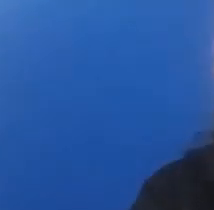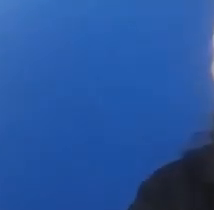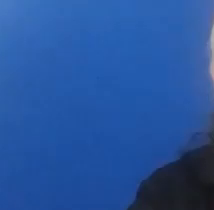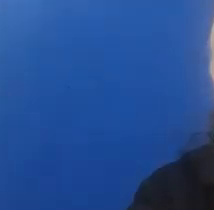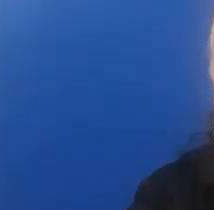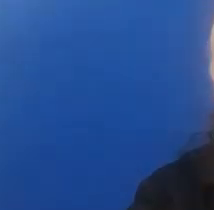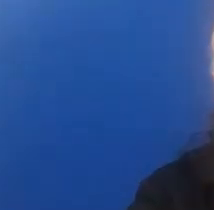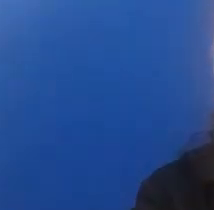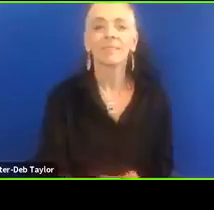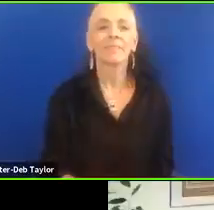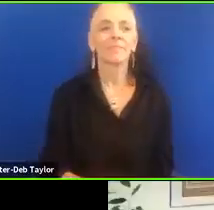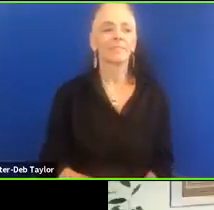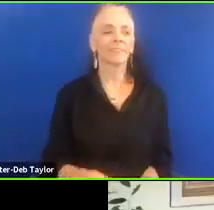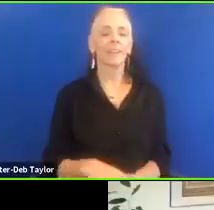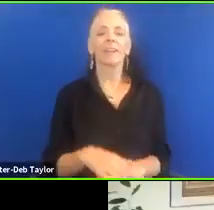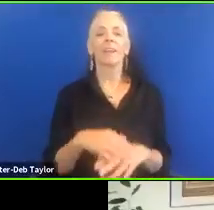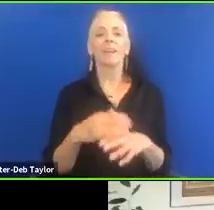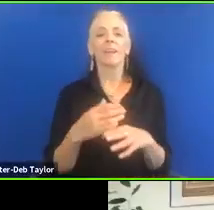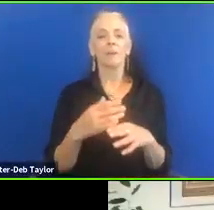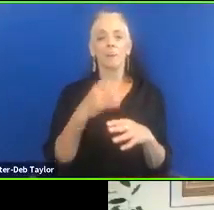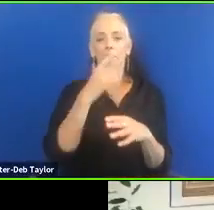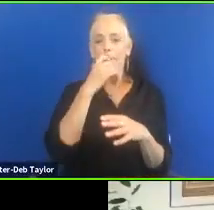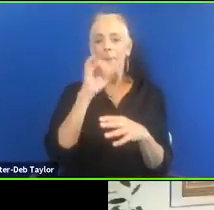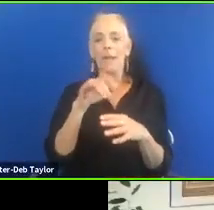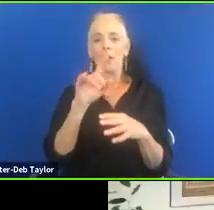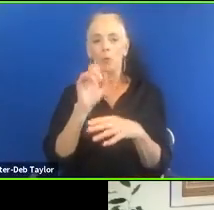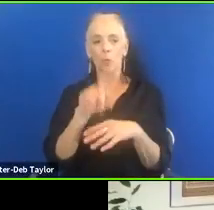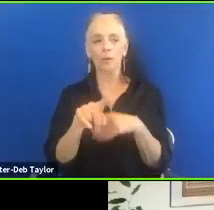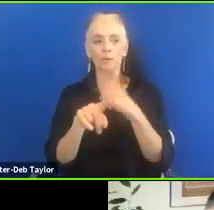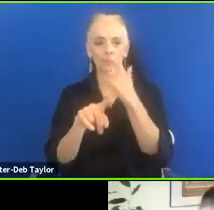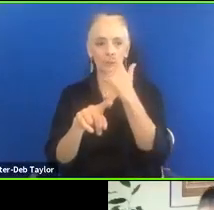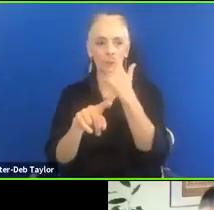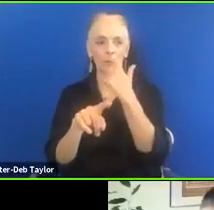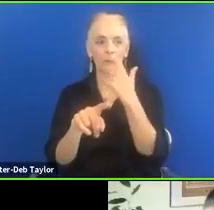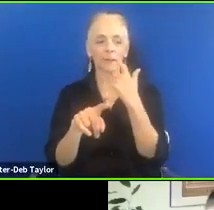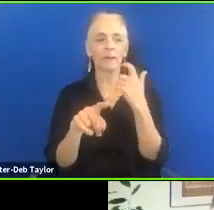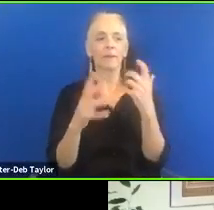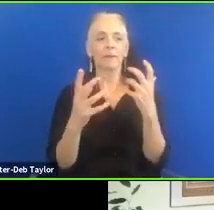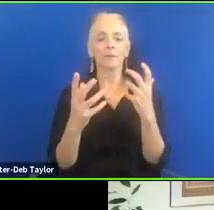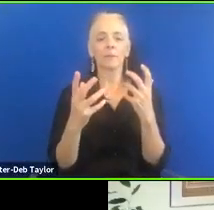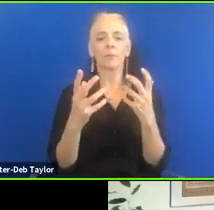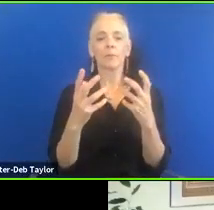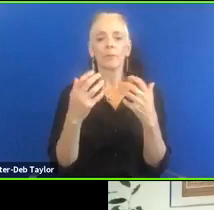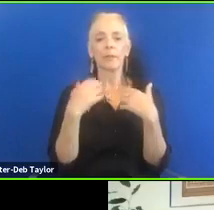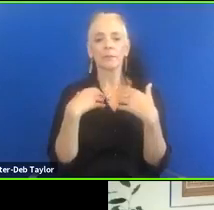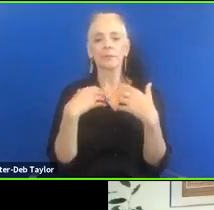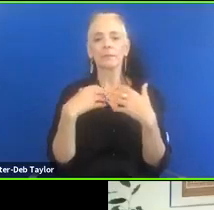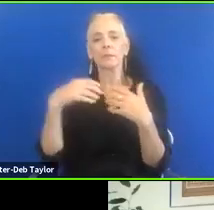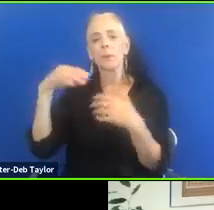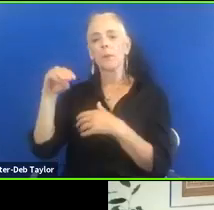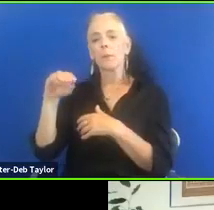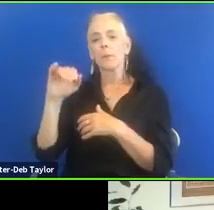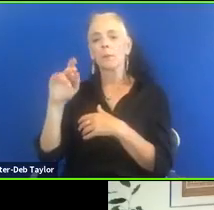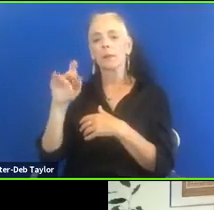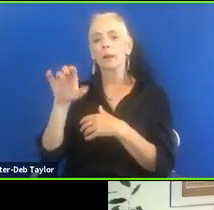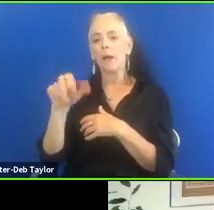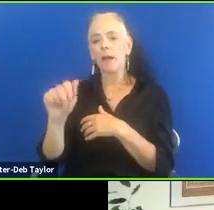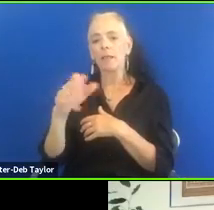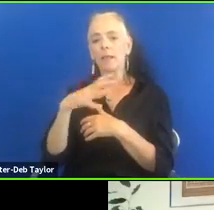Which is a combination of questions from folks like Shalini Pamal and Michaela